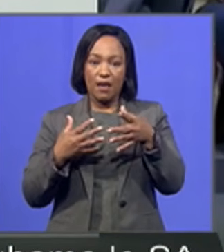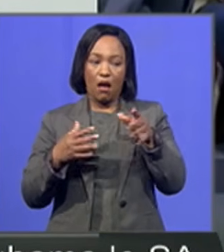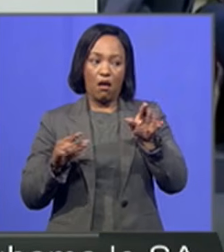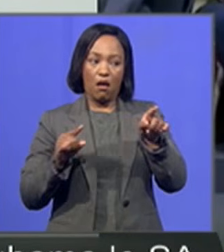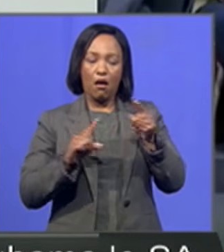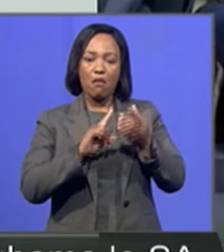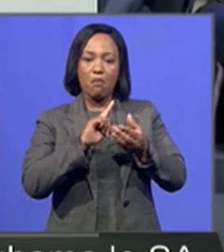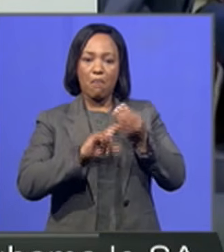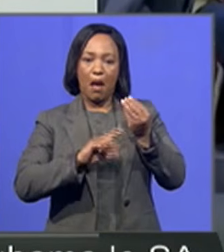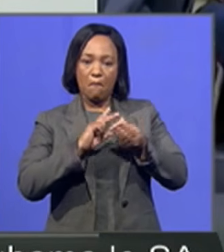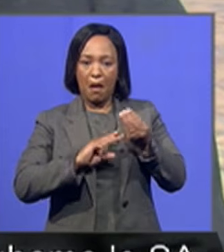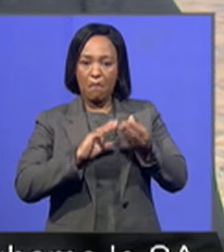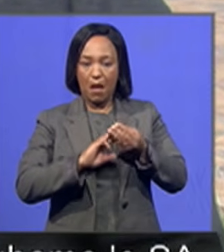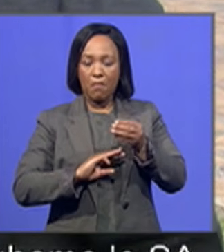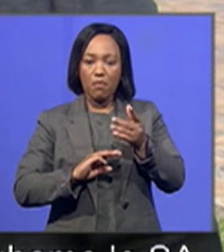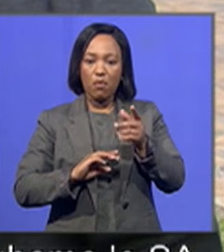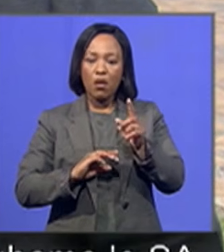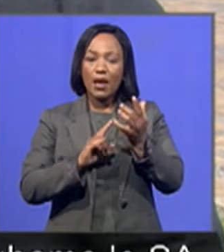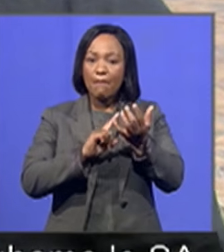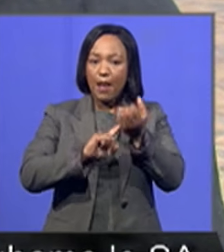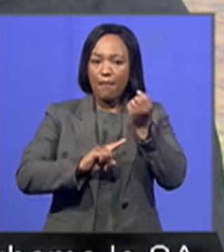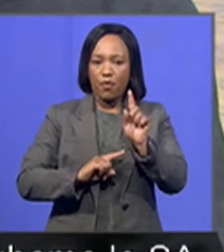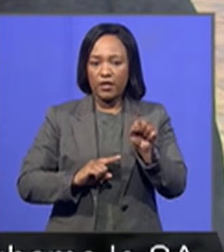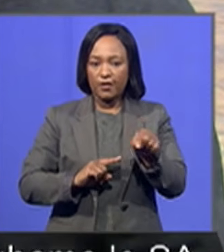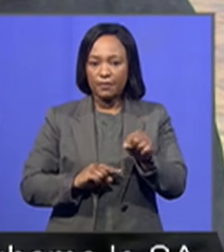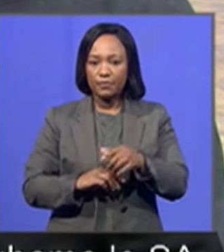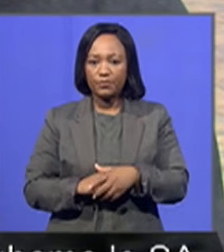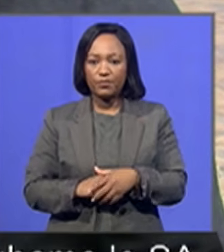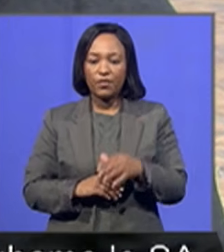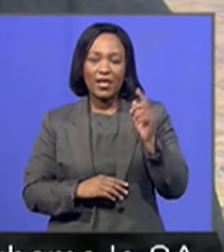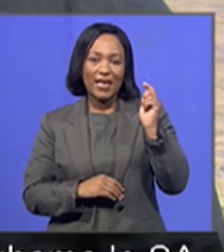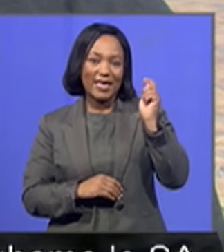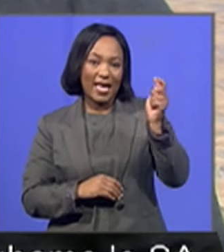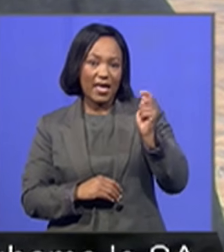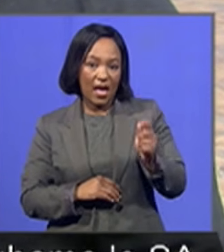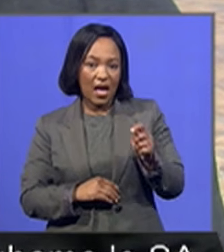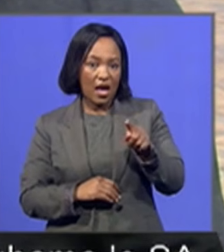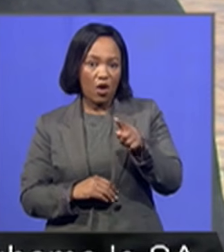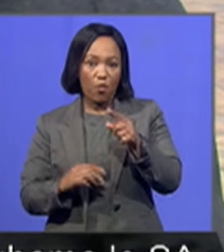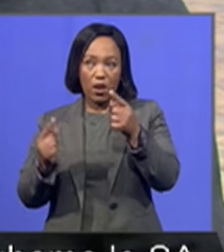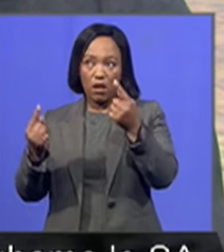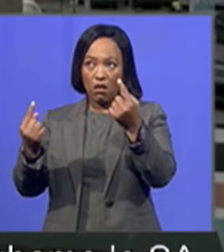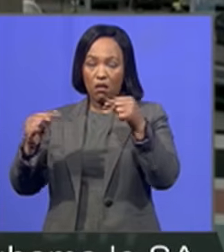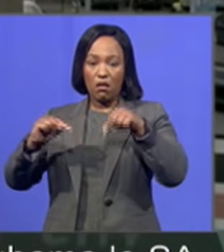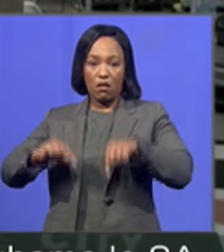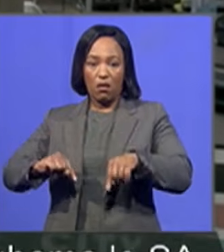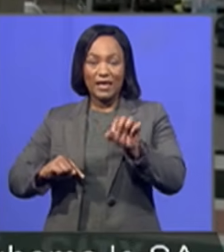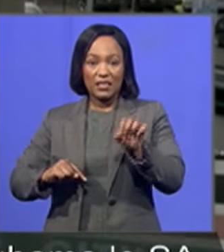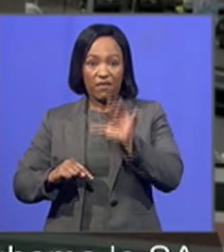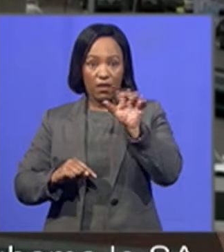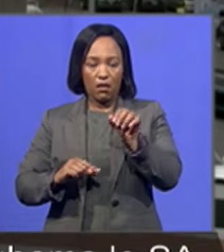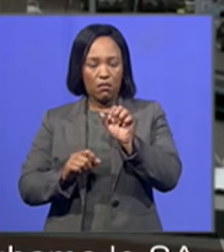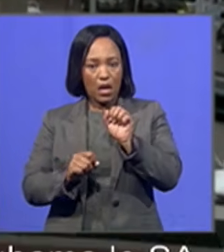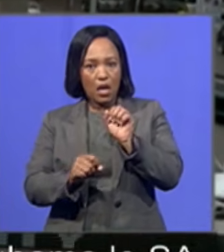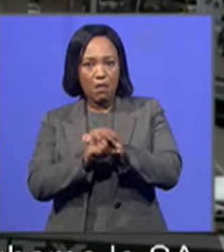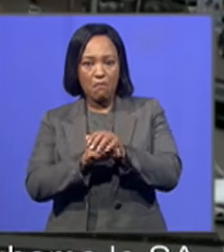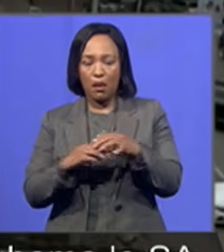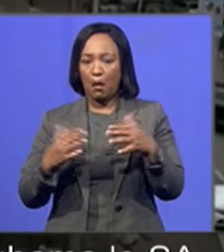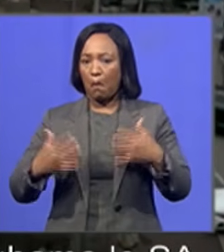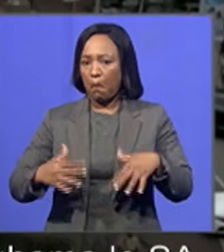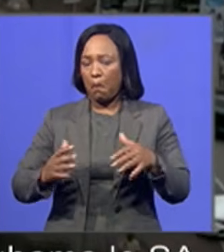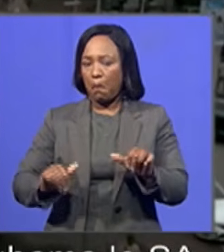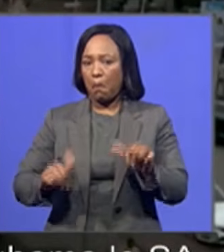fihlella. Kenya brings a lot of impact in South Africa. I think it's a good thing that they meet since the president is